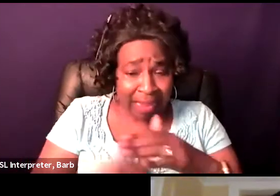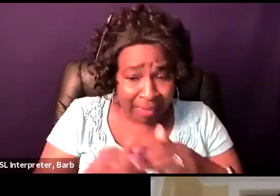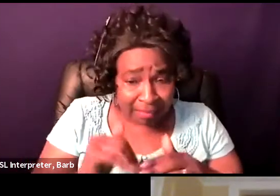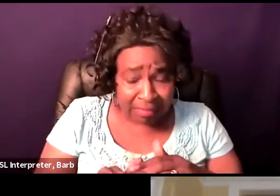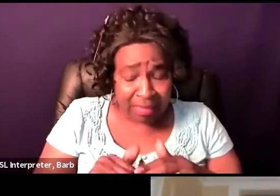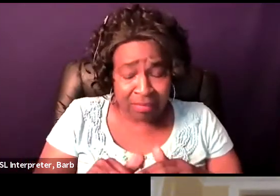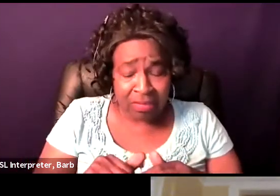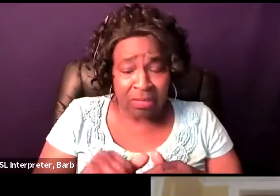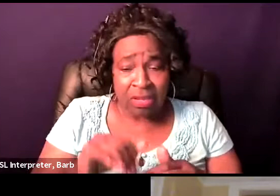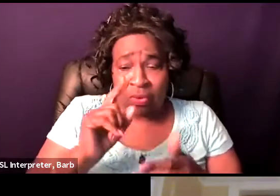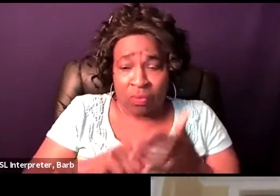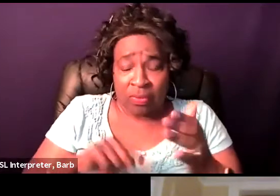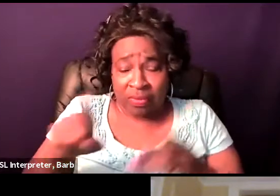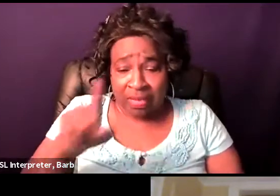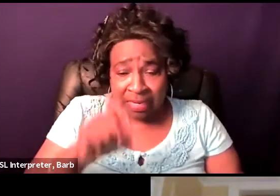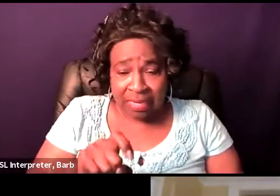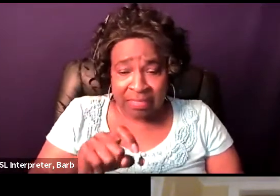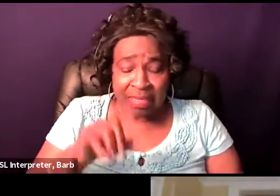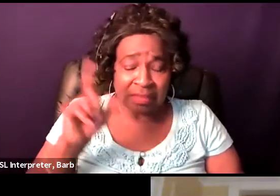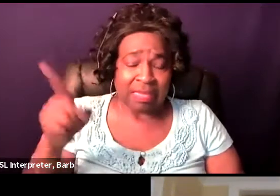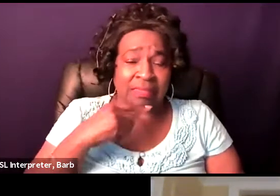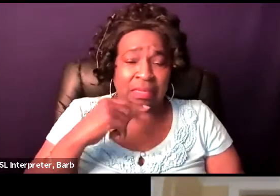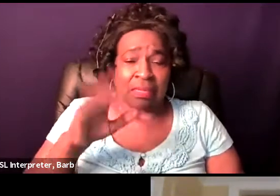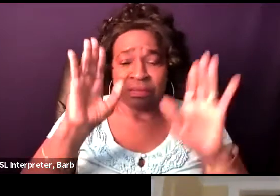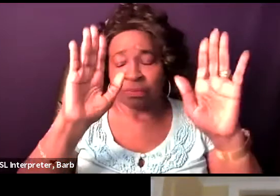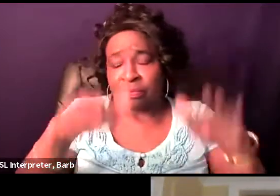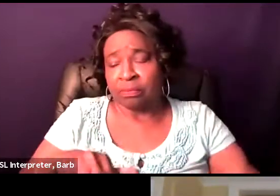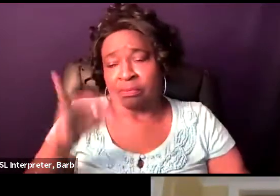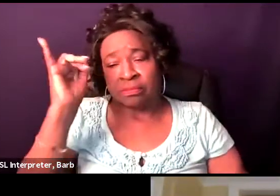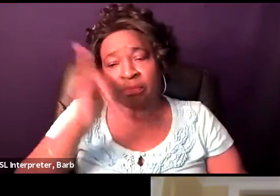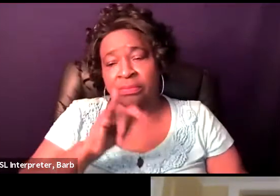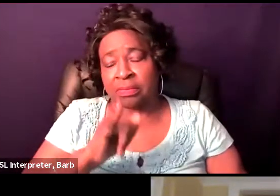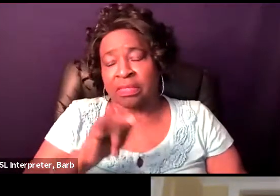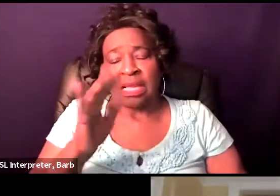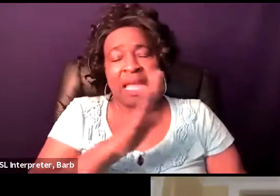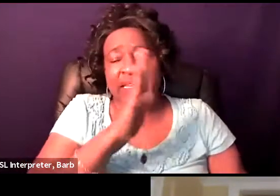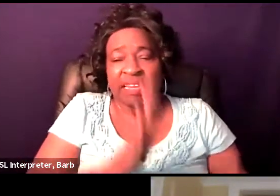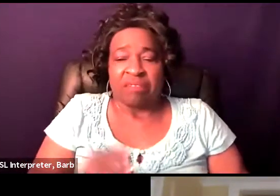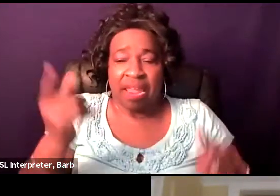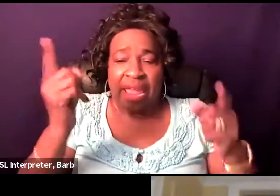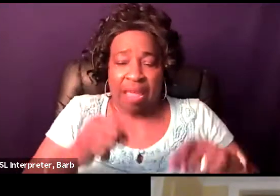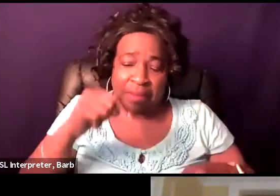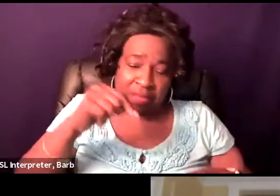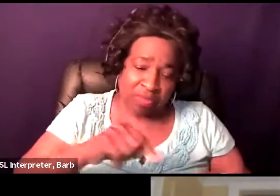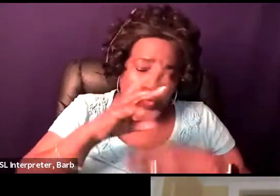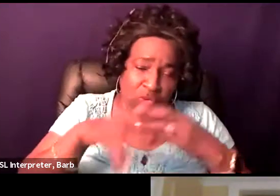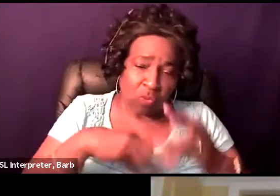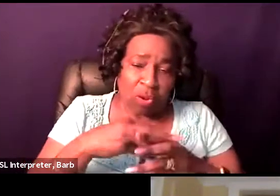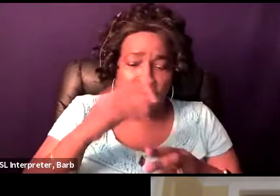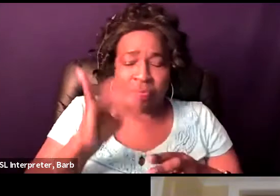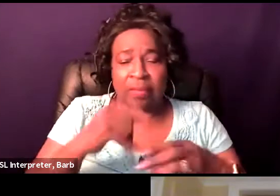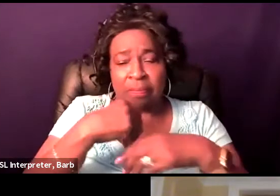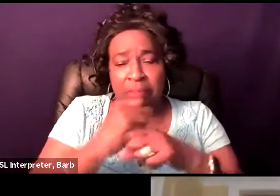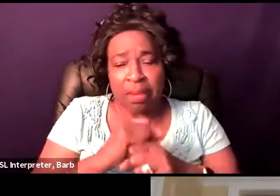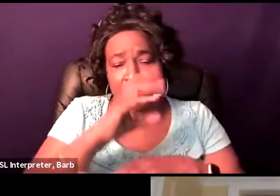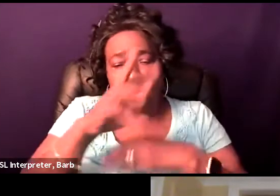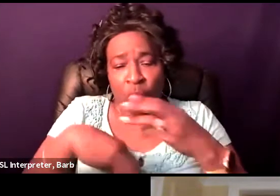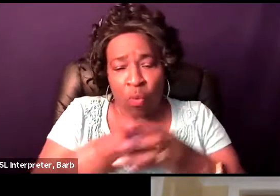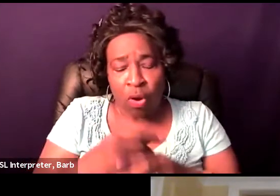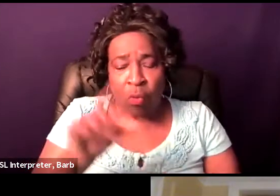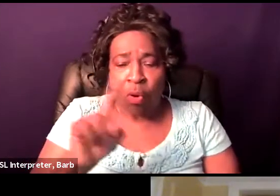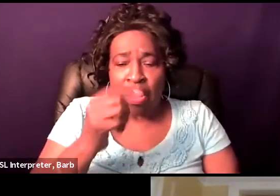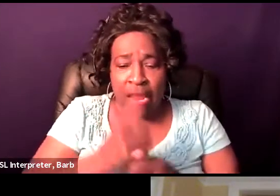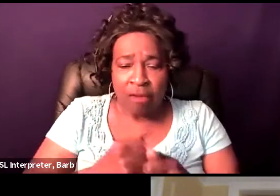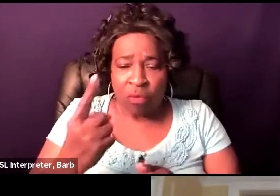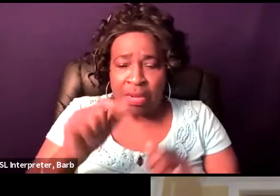the thing that was too far-fetched and out of this world. That is creating a world in which everyone can get what they